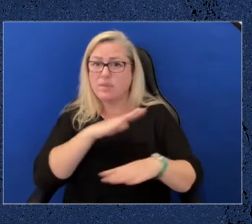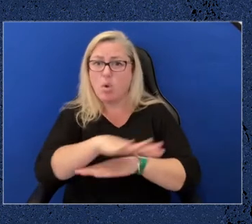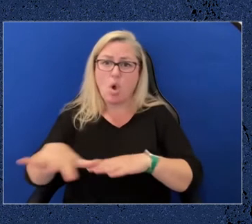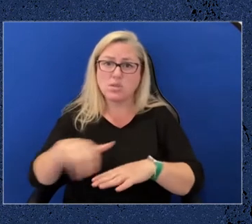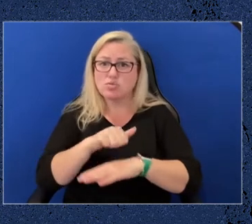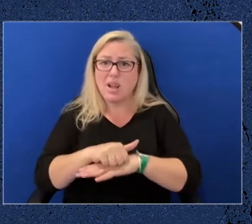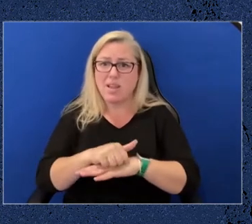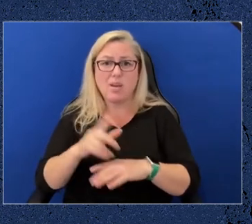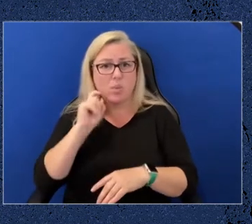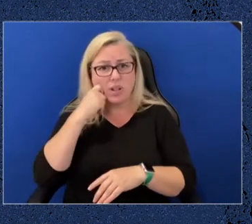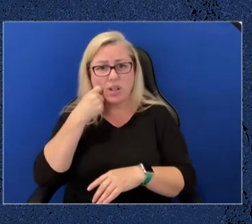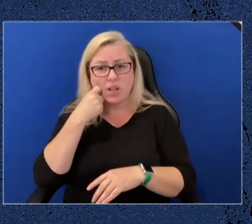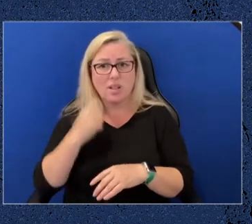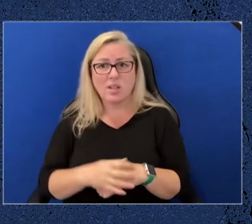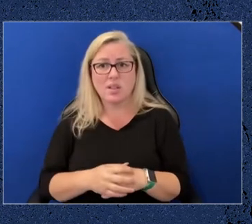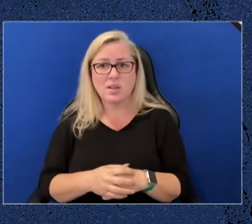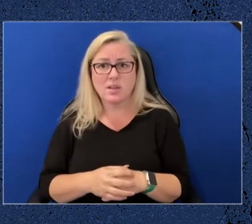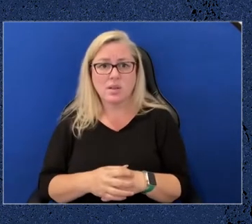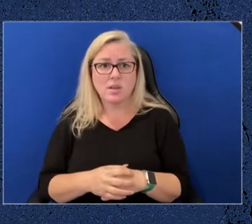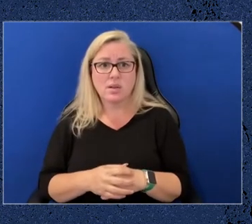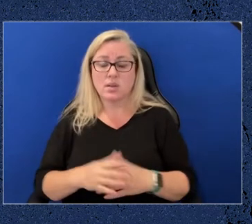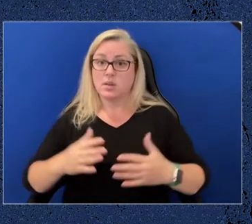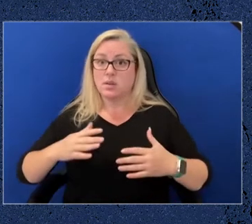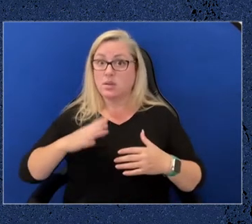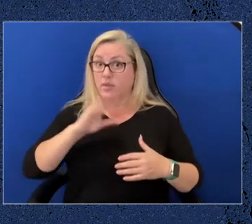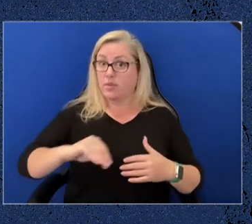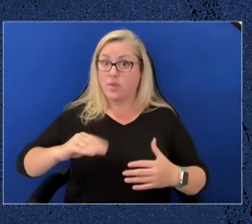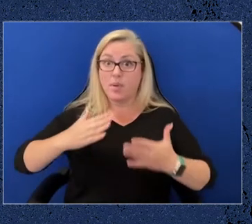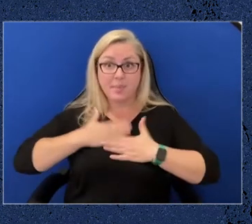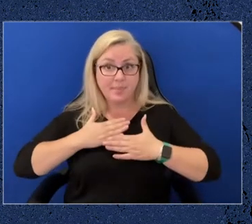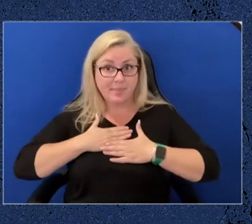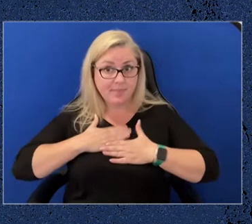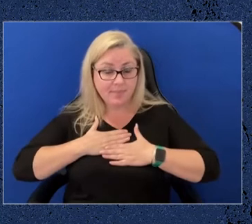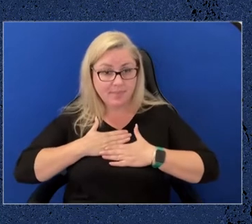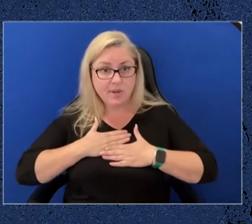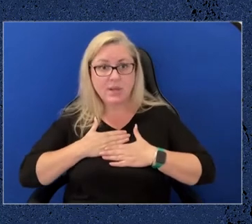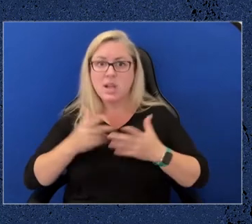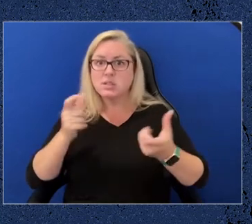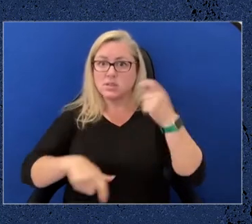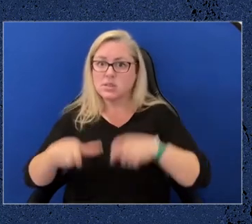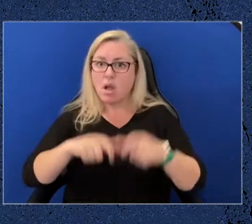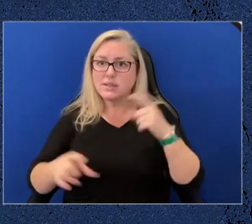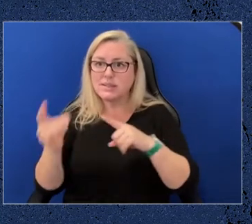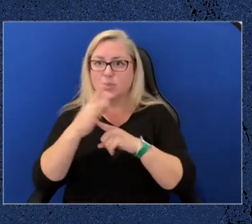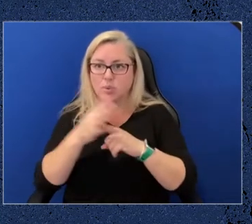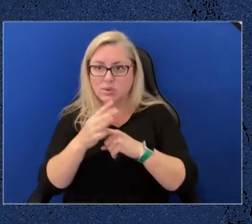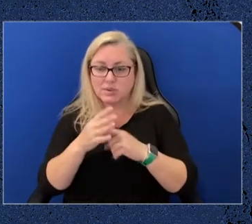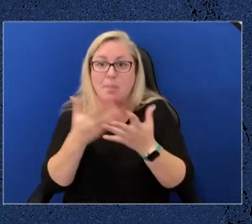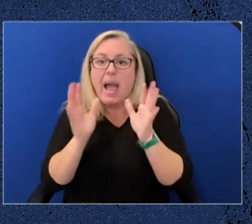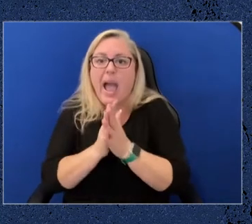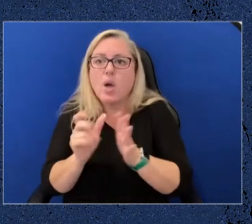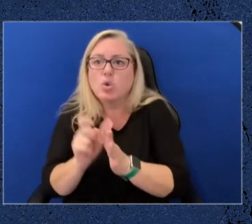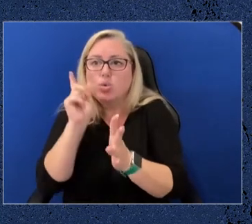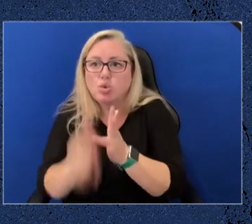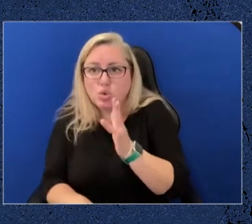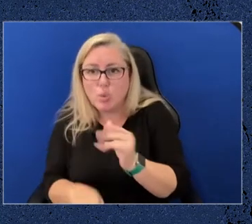for me. I guess for me, my take-home for today, for this event, would be science matters, but the way you do science matter really